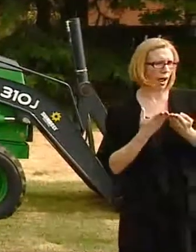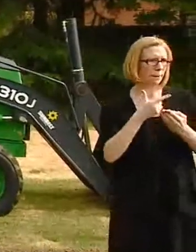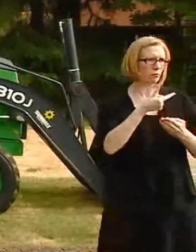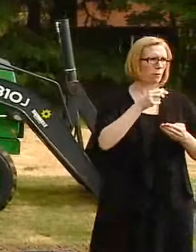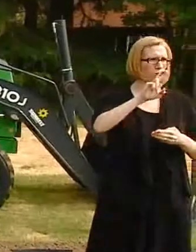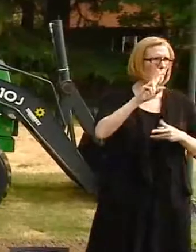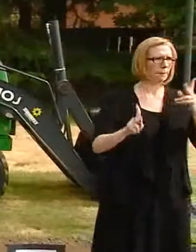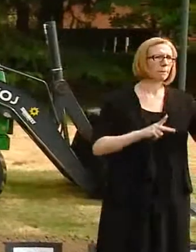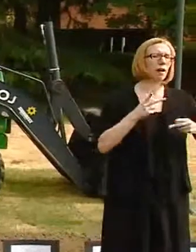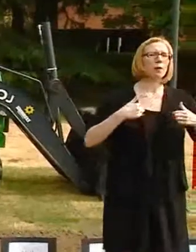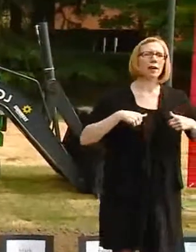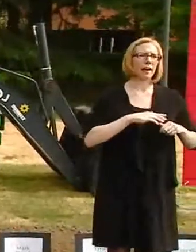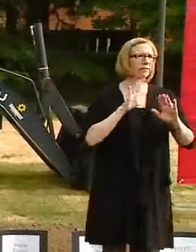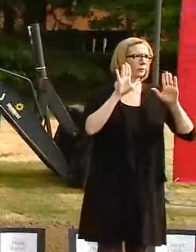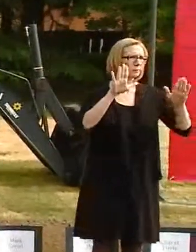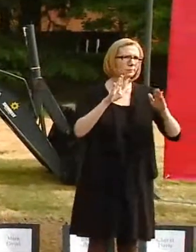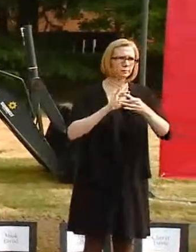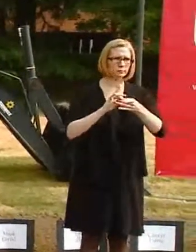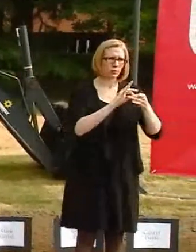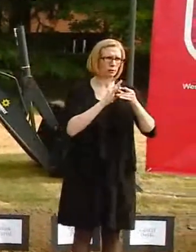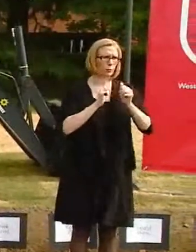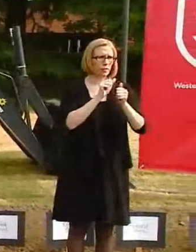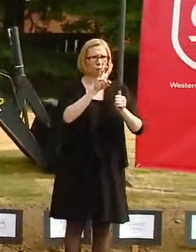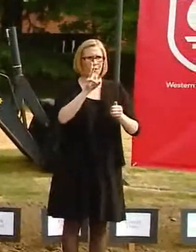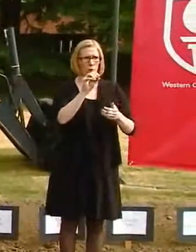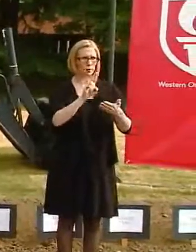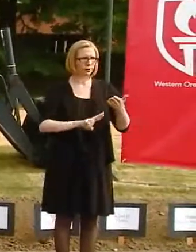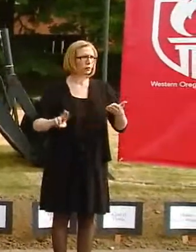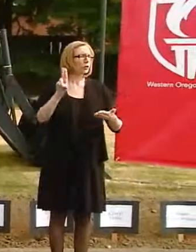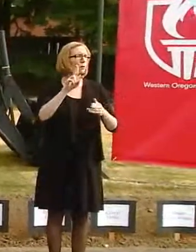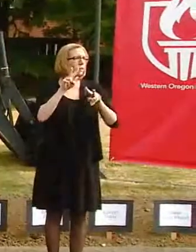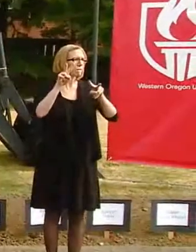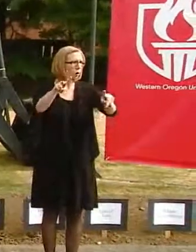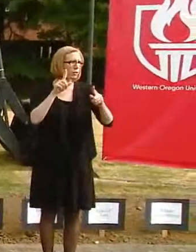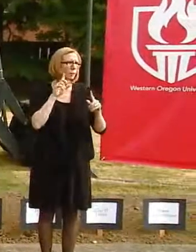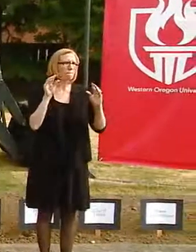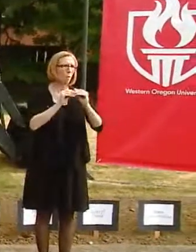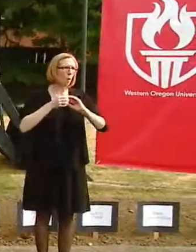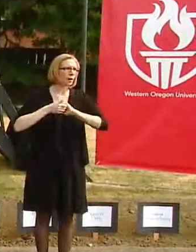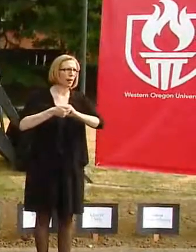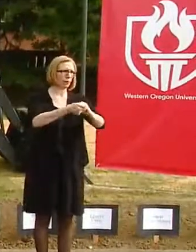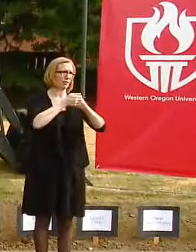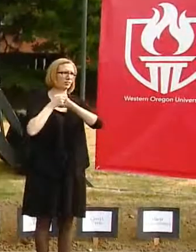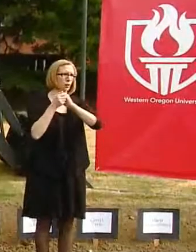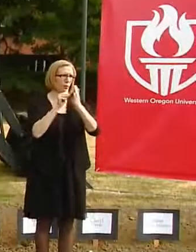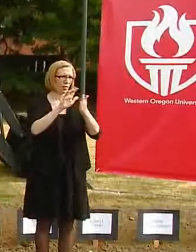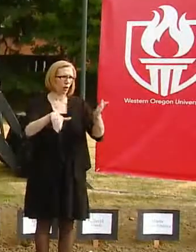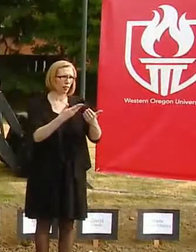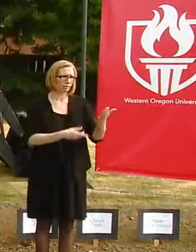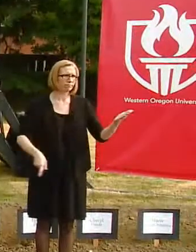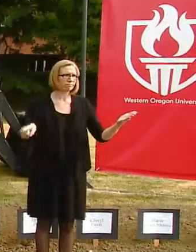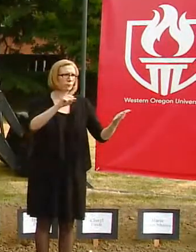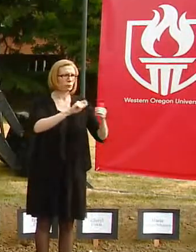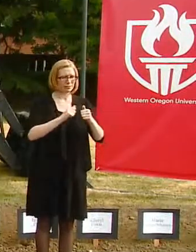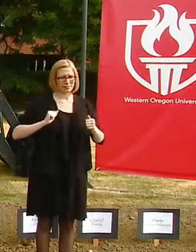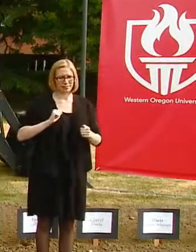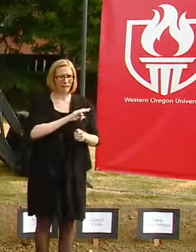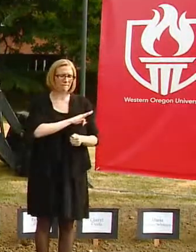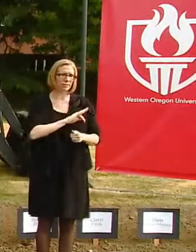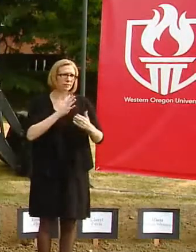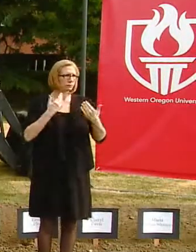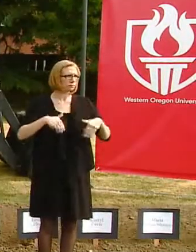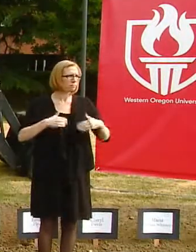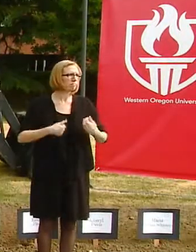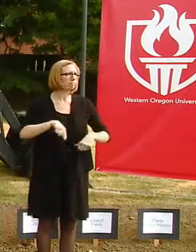We have a great relationship with Western Oregon University. We're looking forward to more collaborations with this staff that is so committed